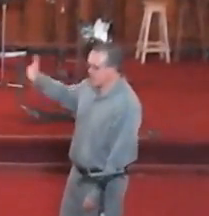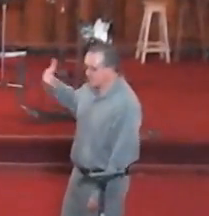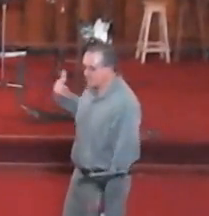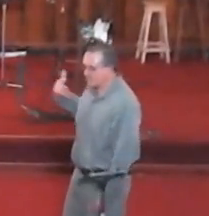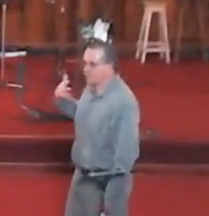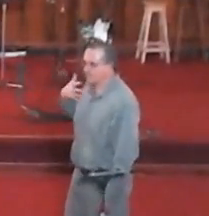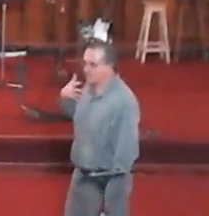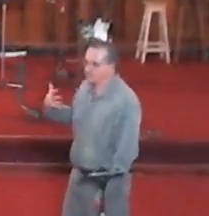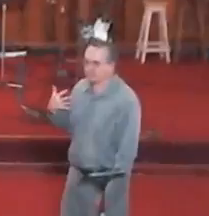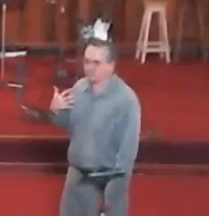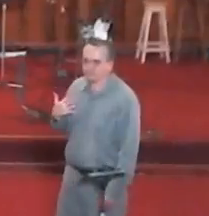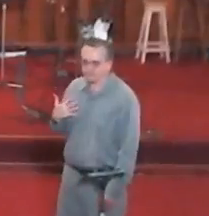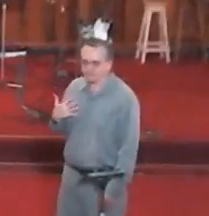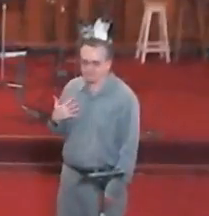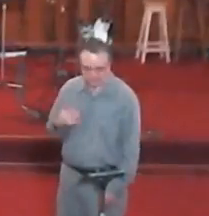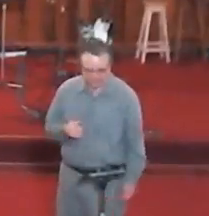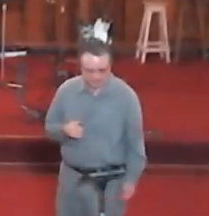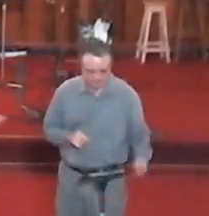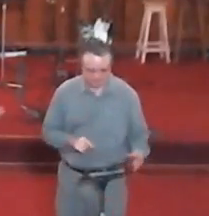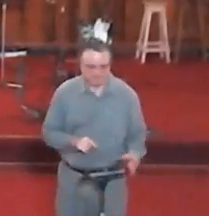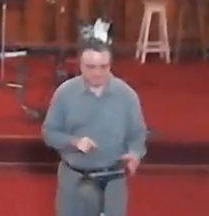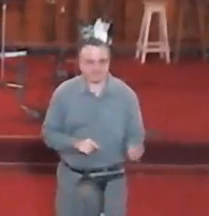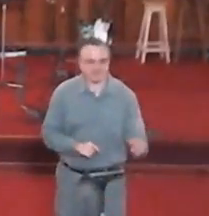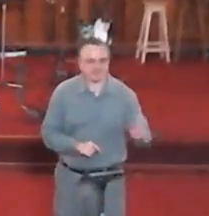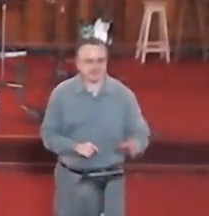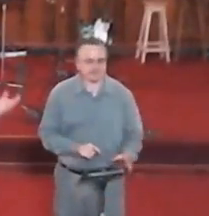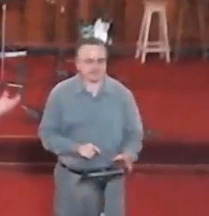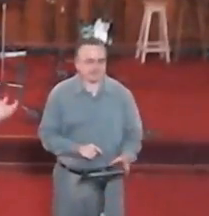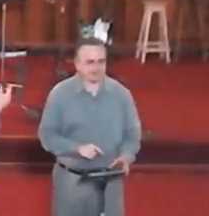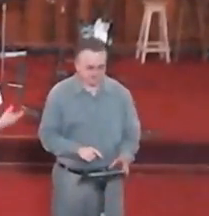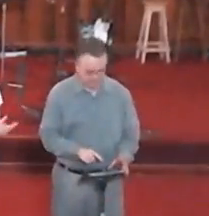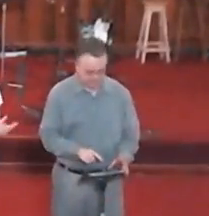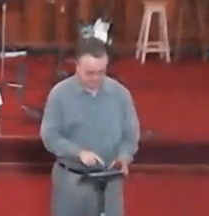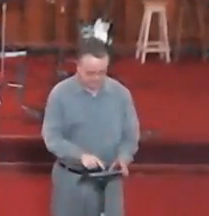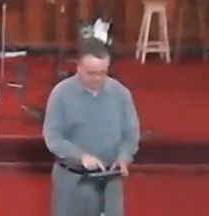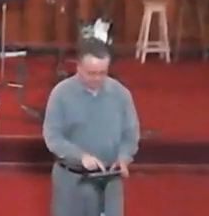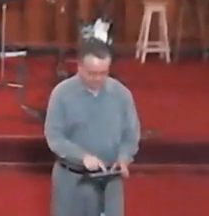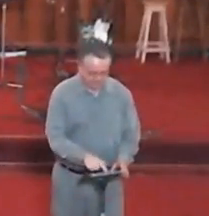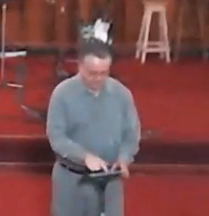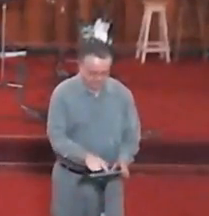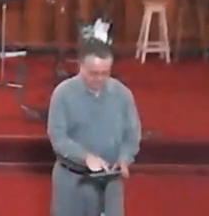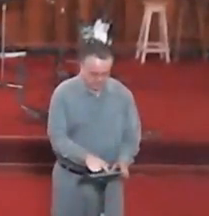lo va a leer y proclamar sobre mí. And when, okay? I finish, then she will read it and proclaim it over me.